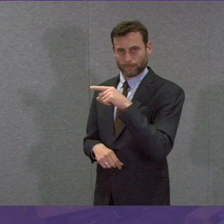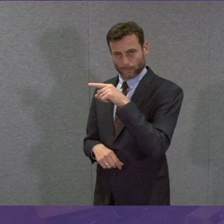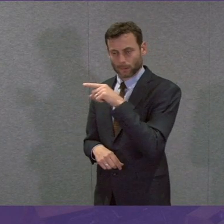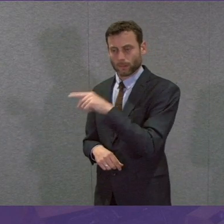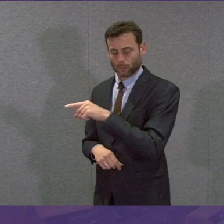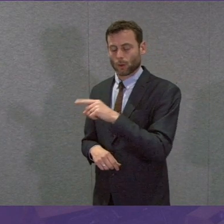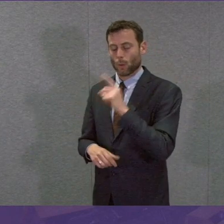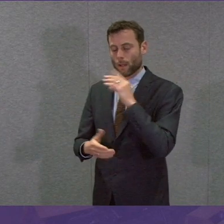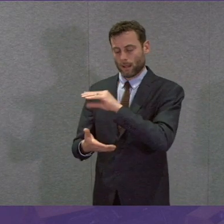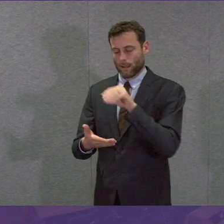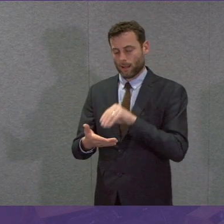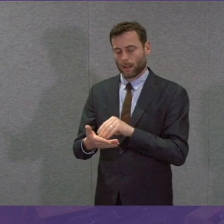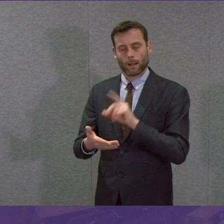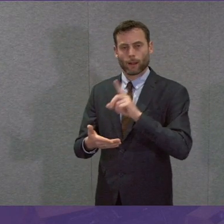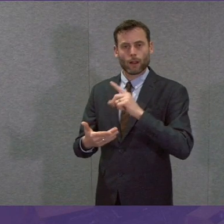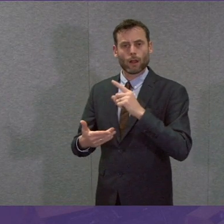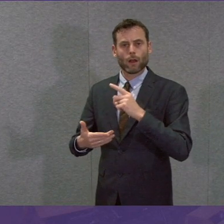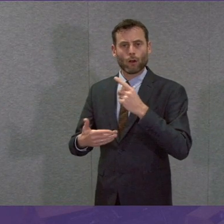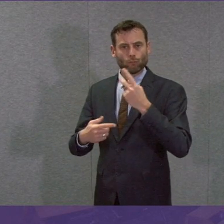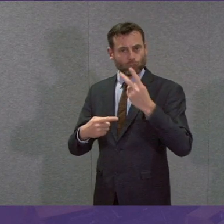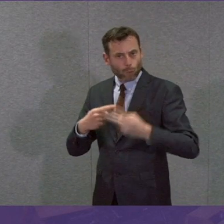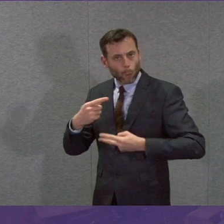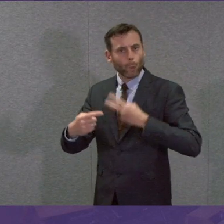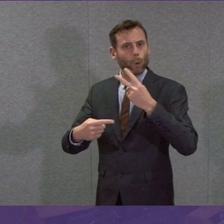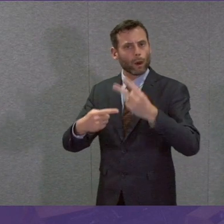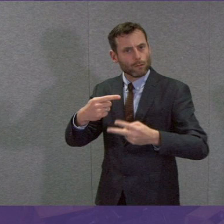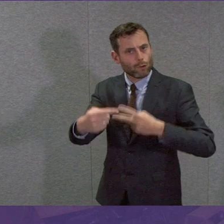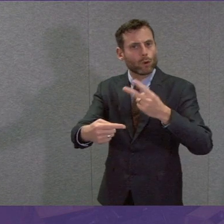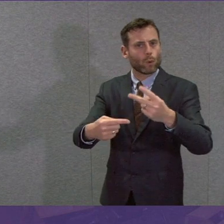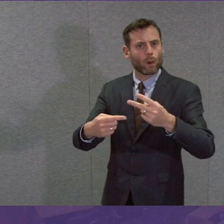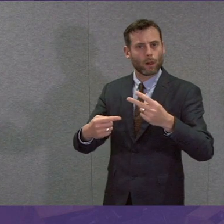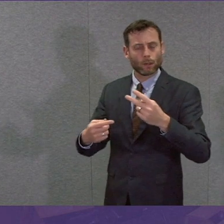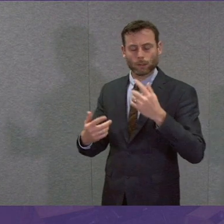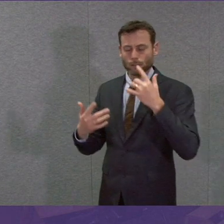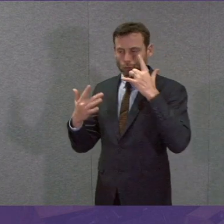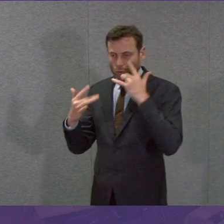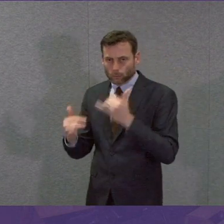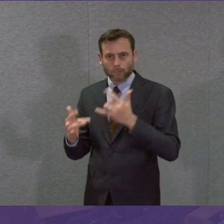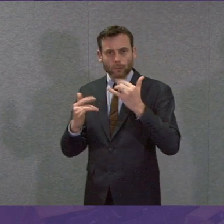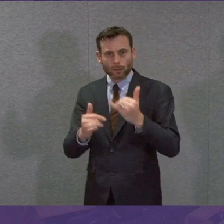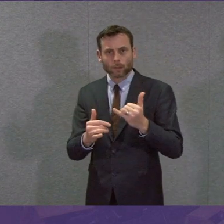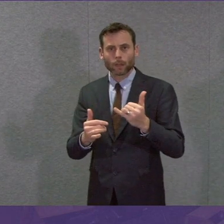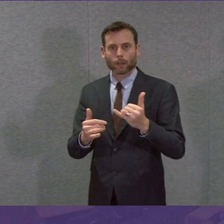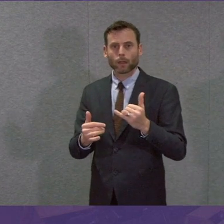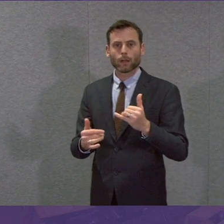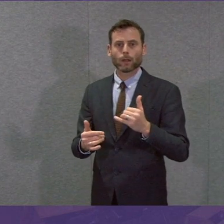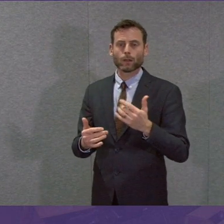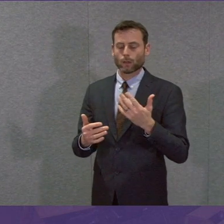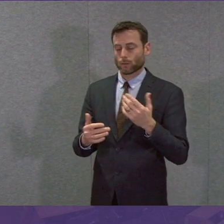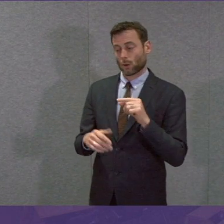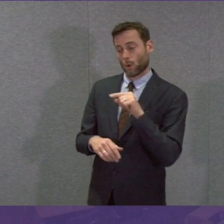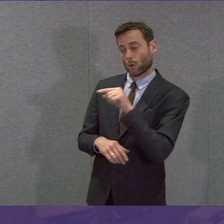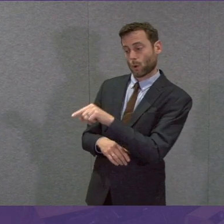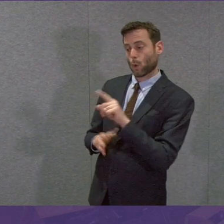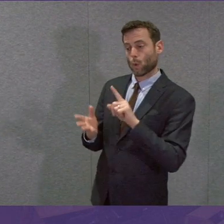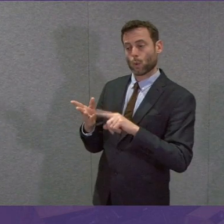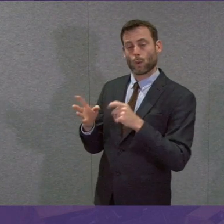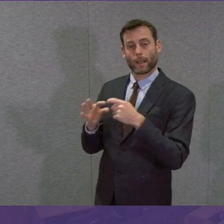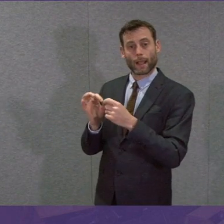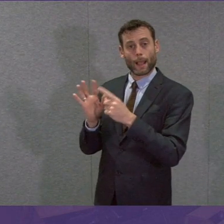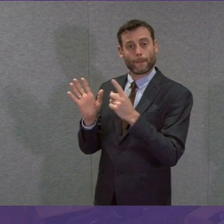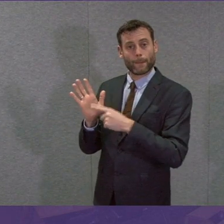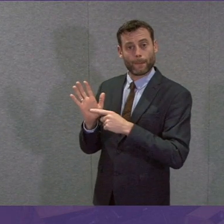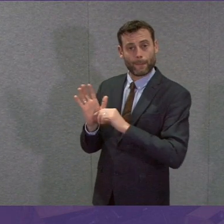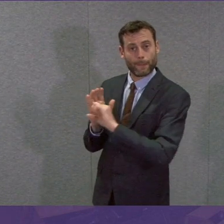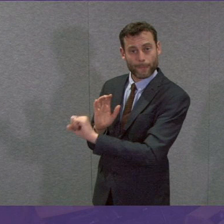renewal, including on our use of the provisions of the UK bill and law, I think is a